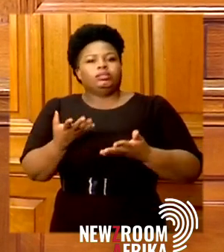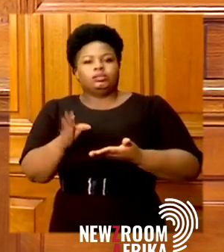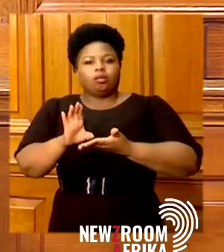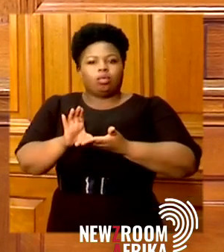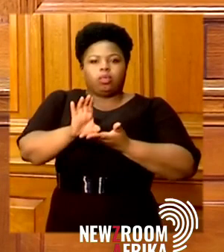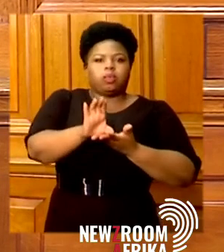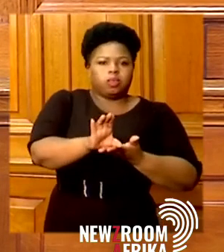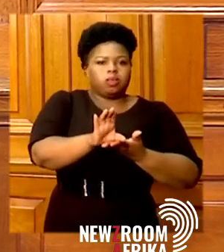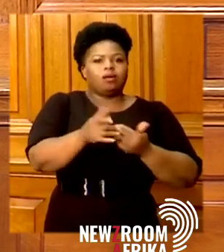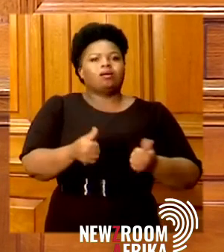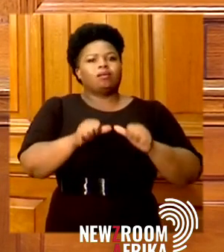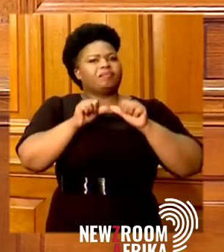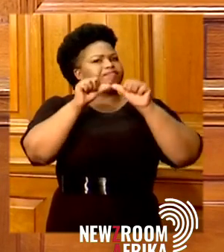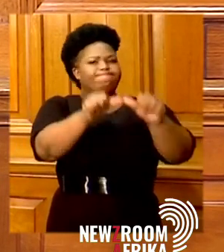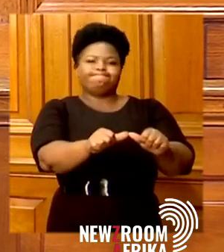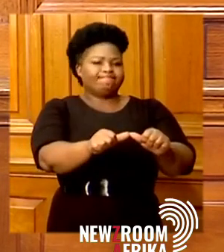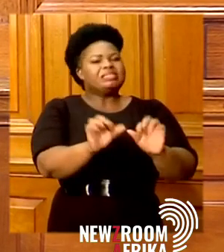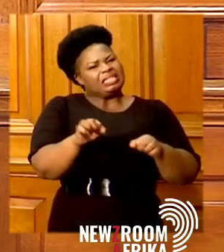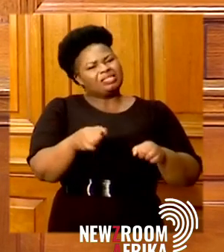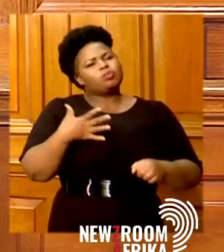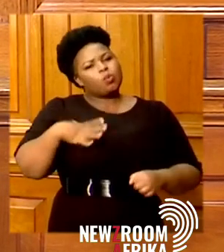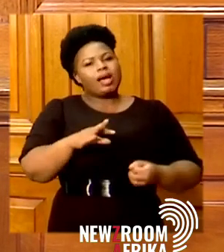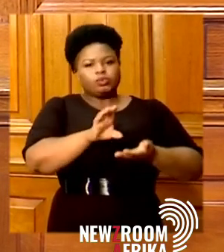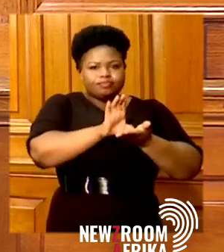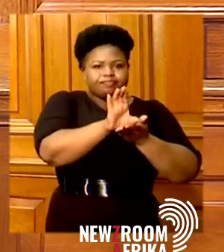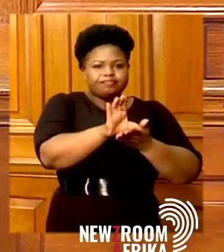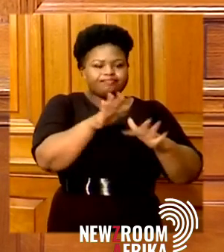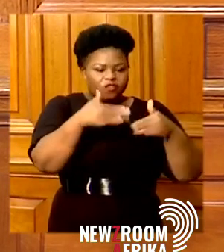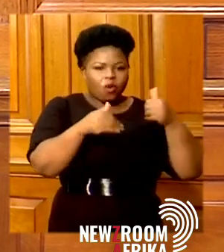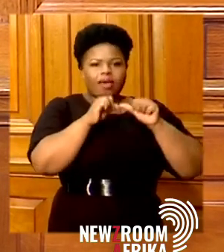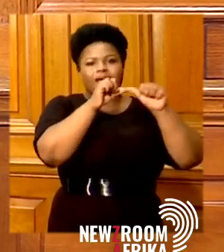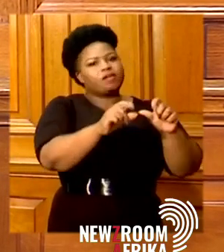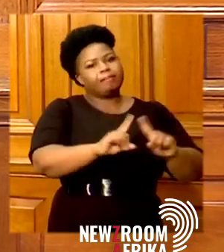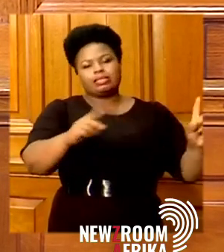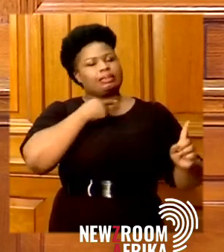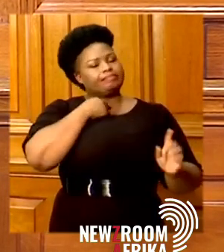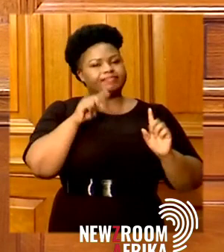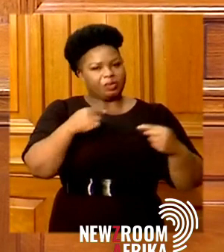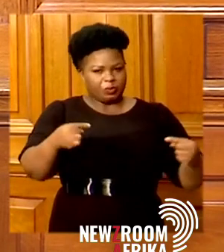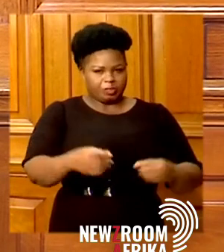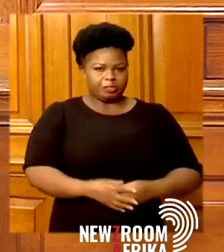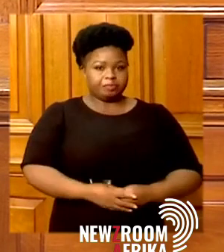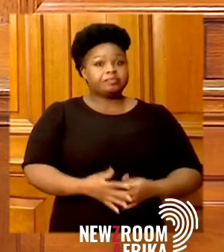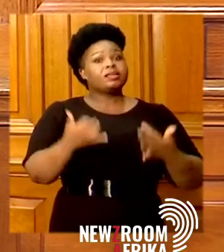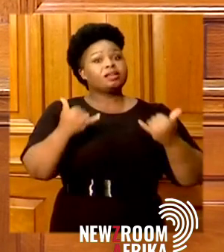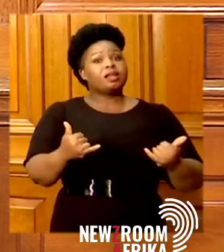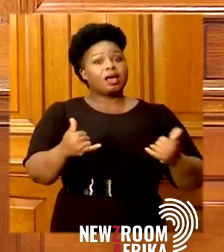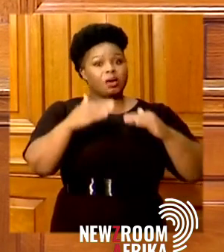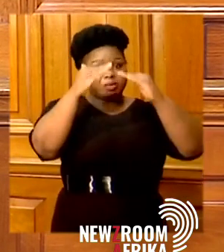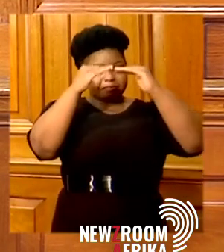place indefinitely, much as we would have wanted to. The return to alert level 1 means